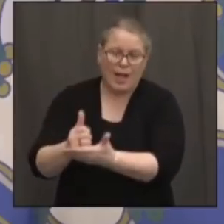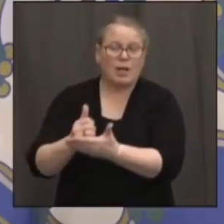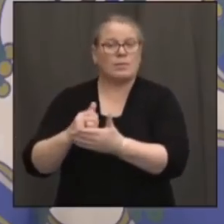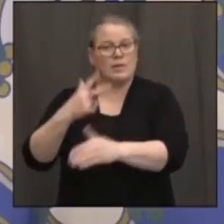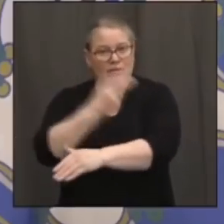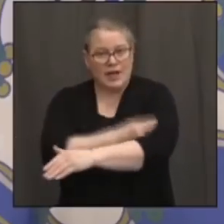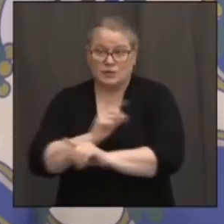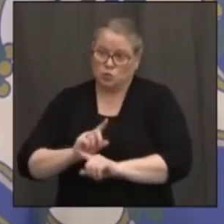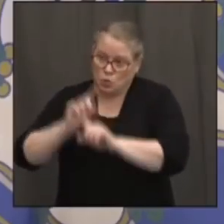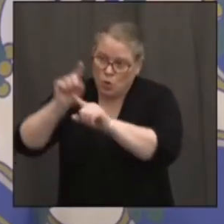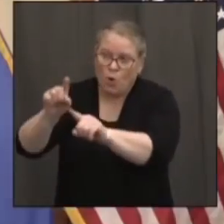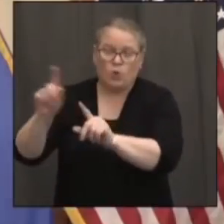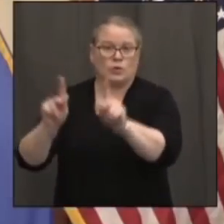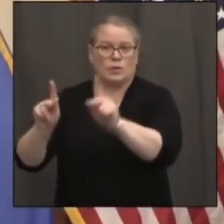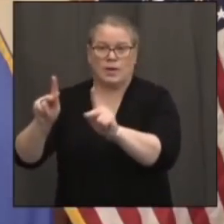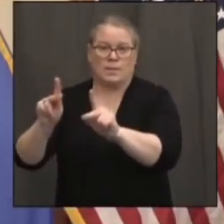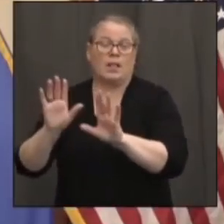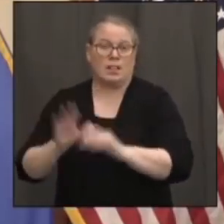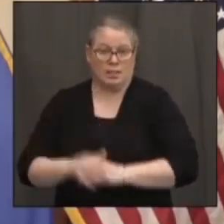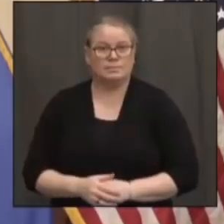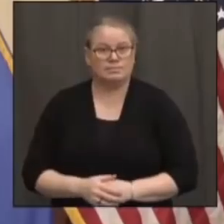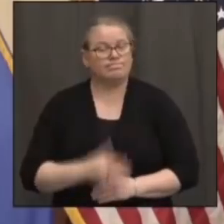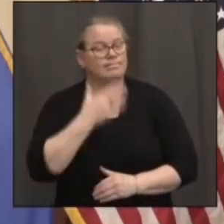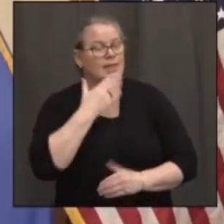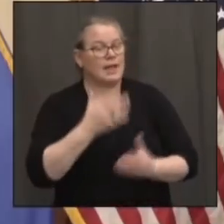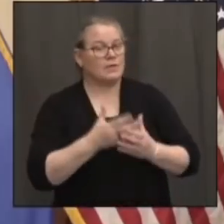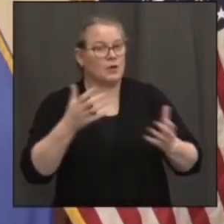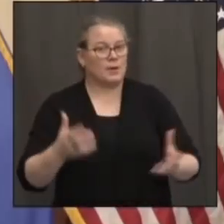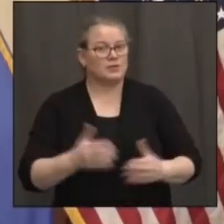are. Thank you very much.